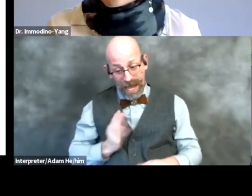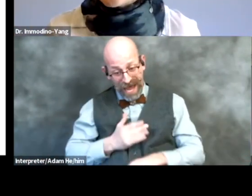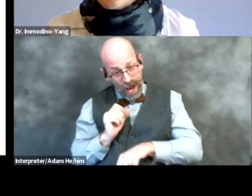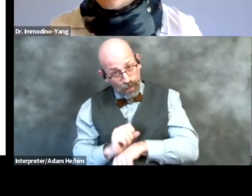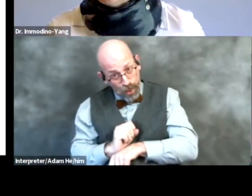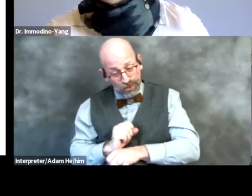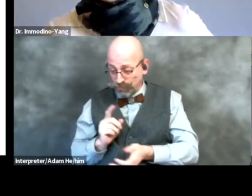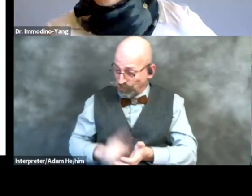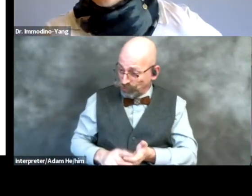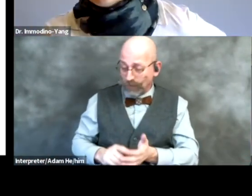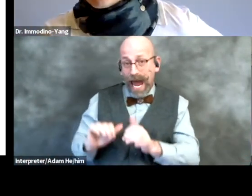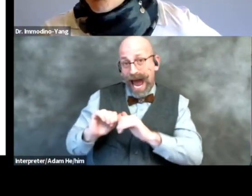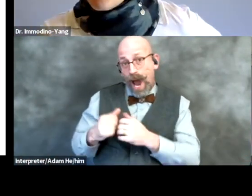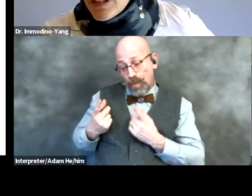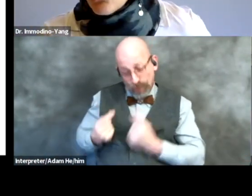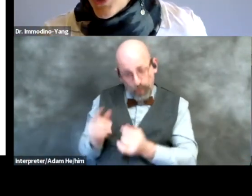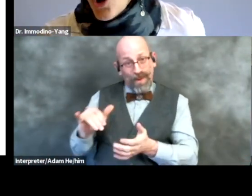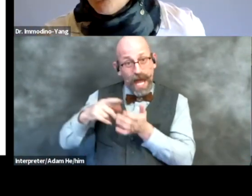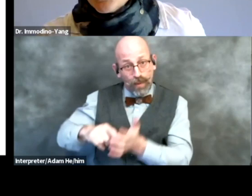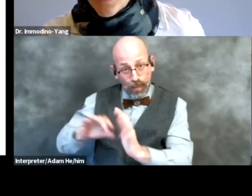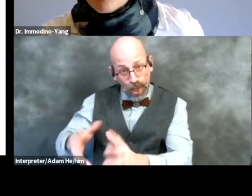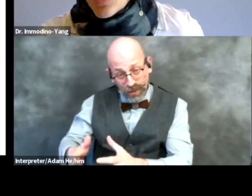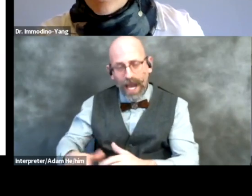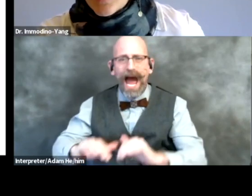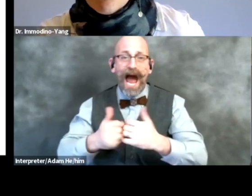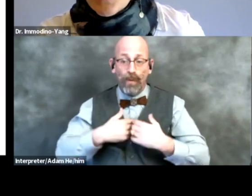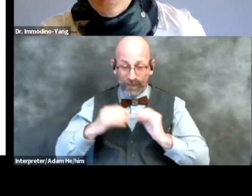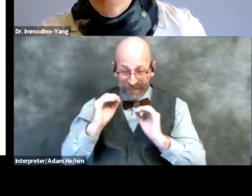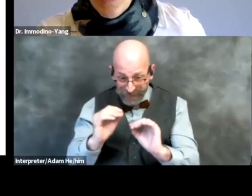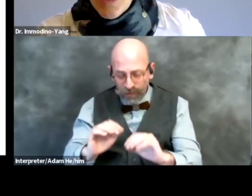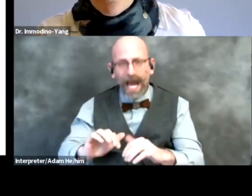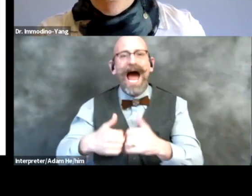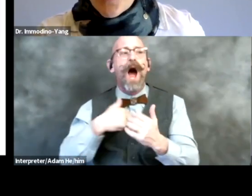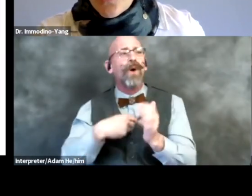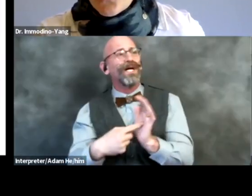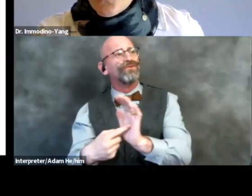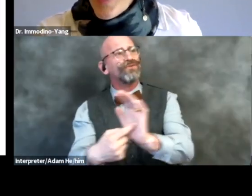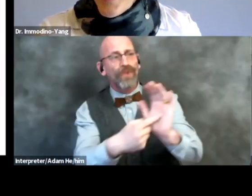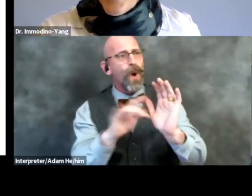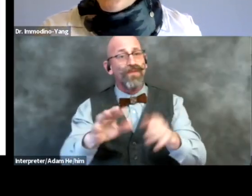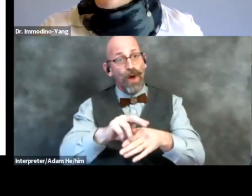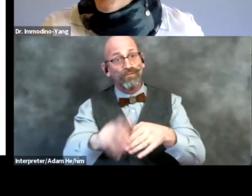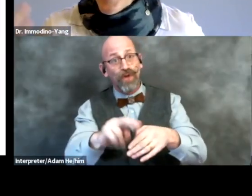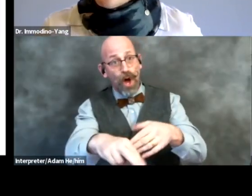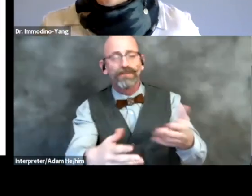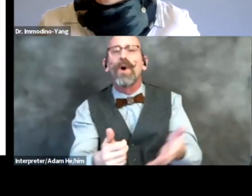how it's presented to help with that problem. So I'm just